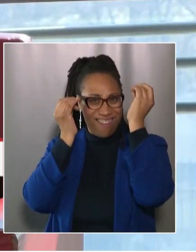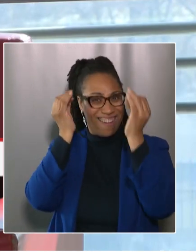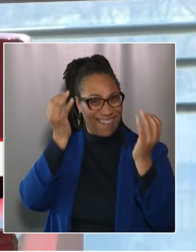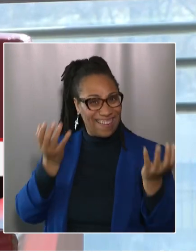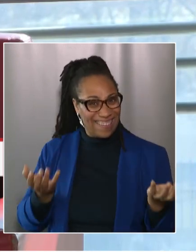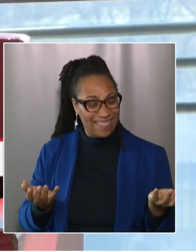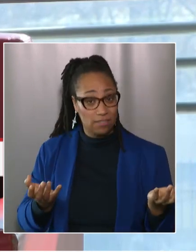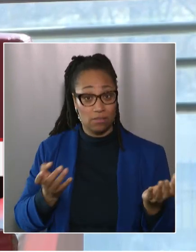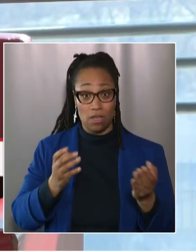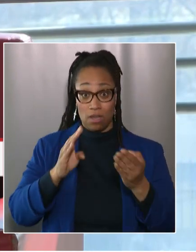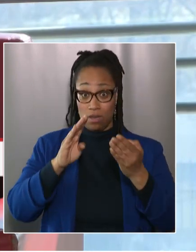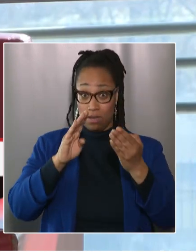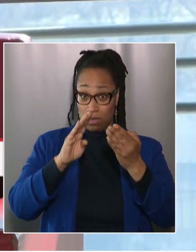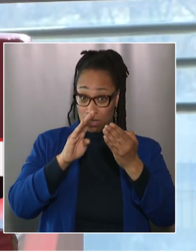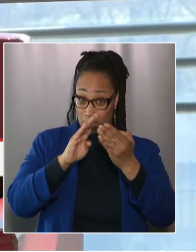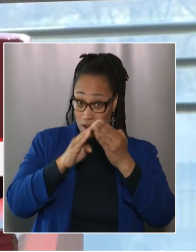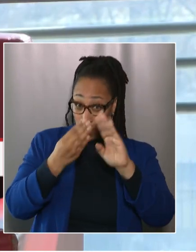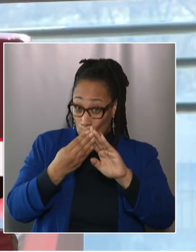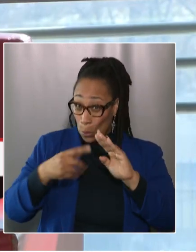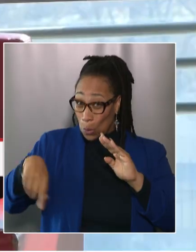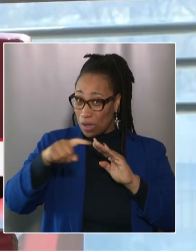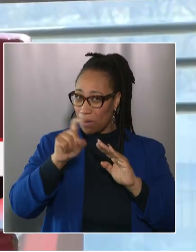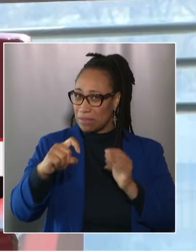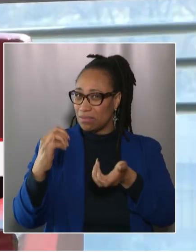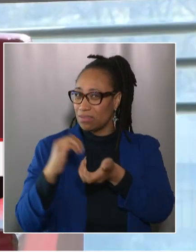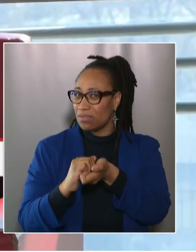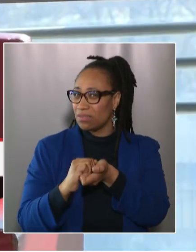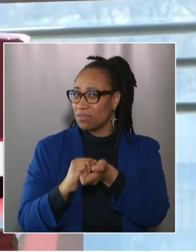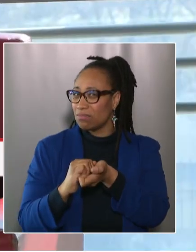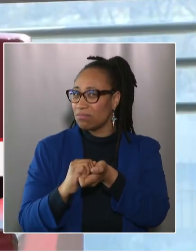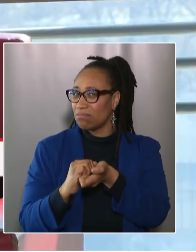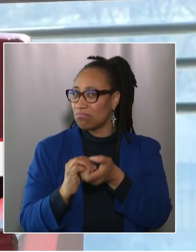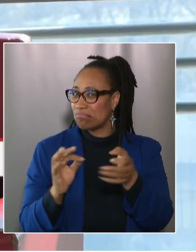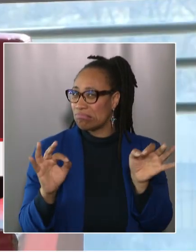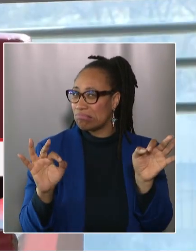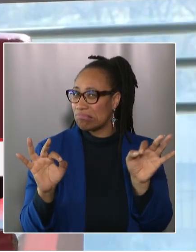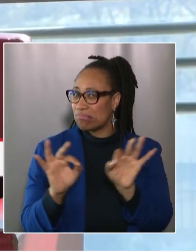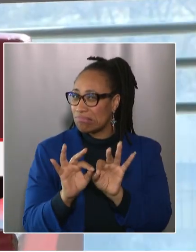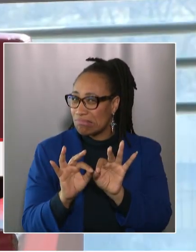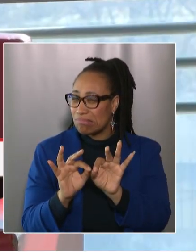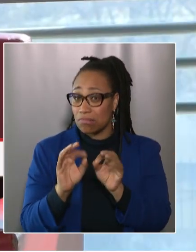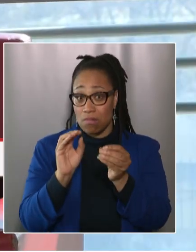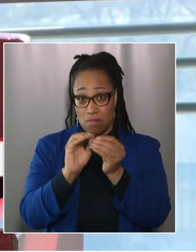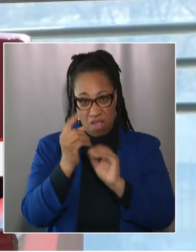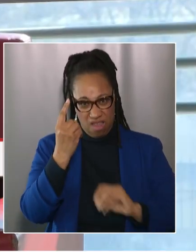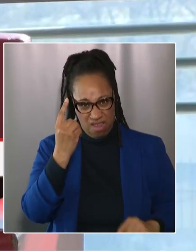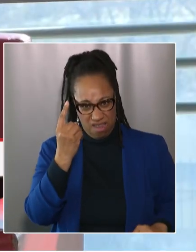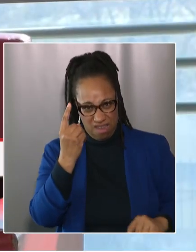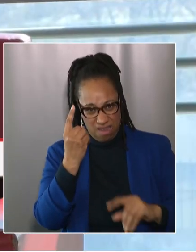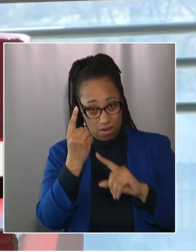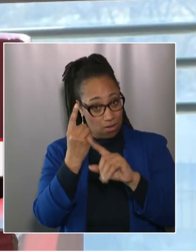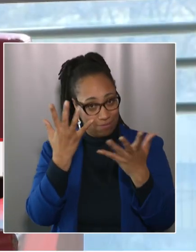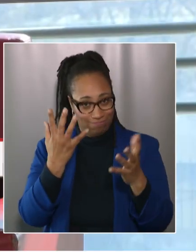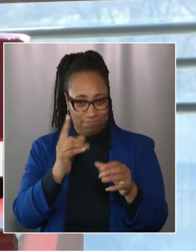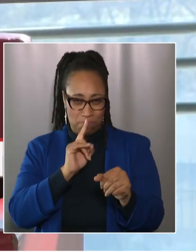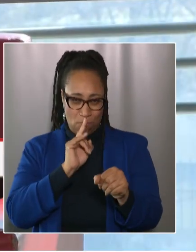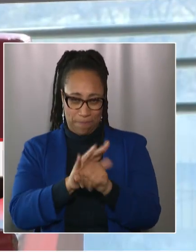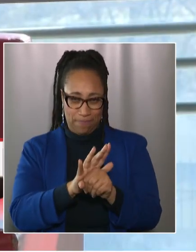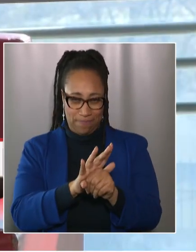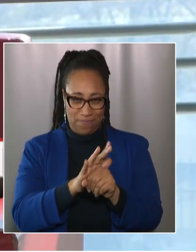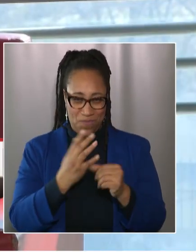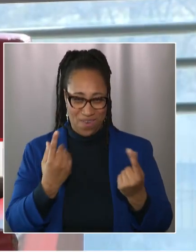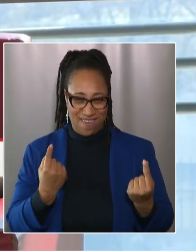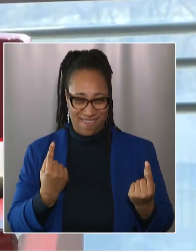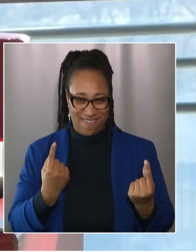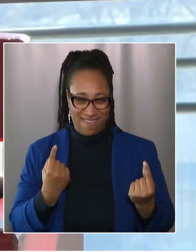steady partner. And one of my earliest promises was to make the Housing Production Trust